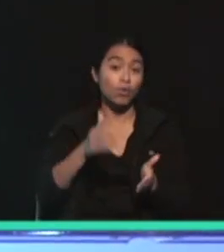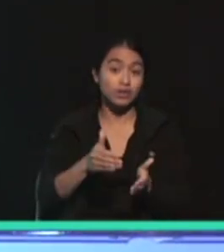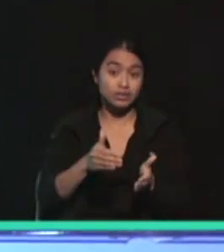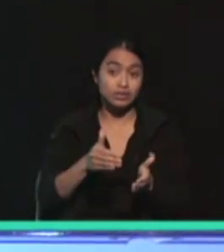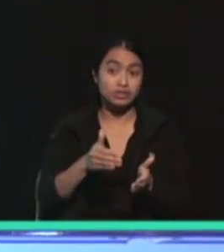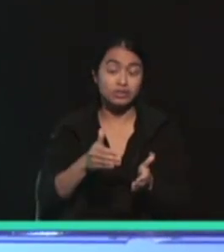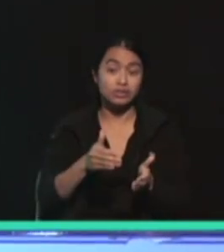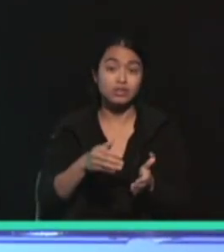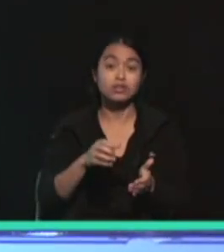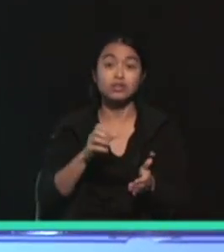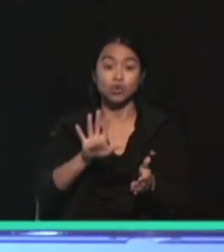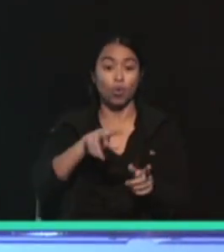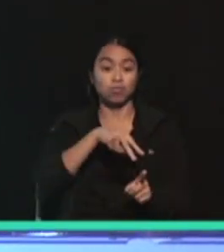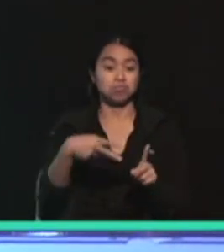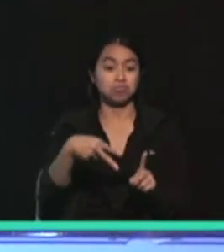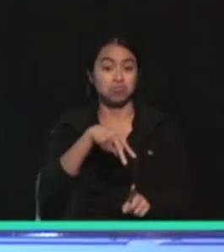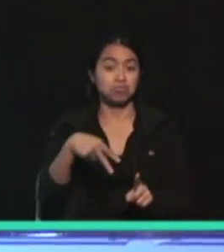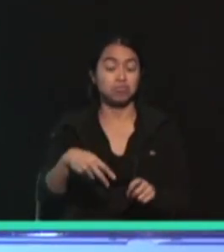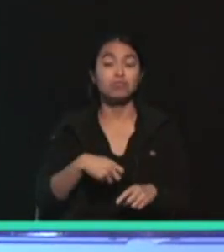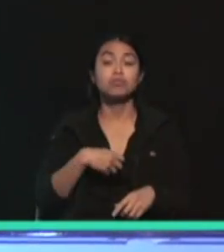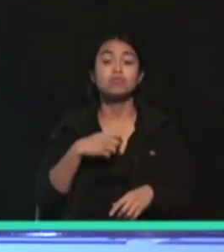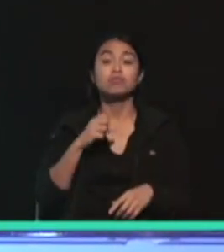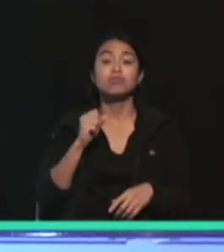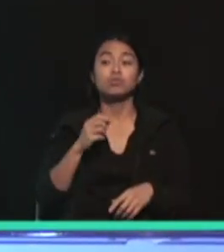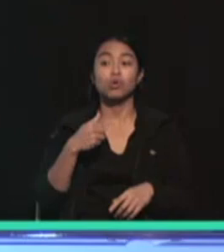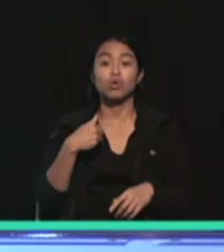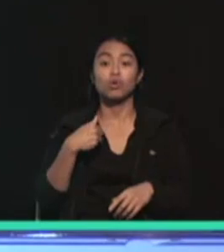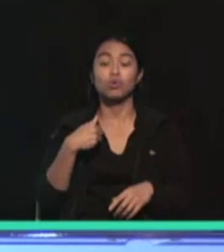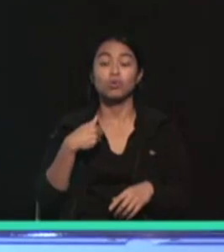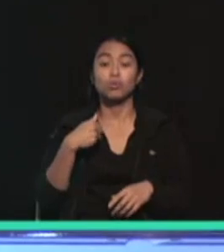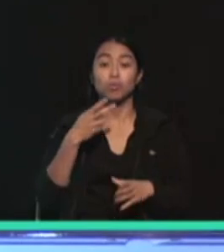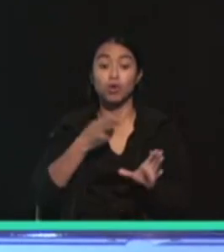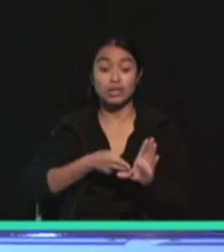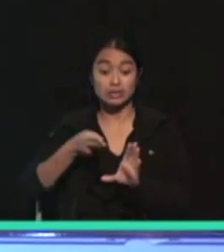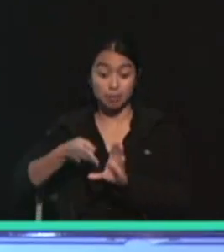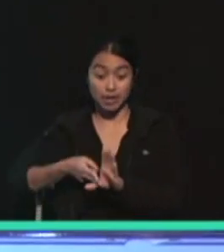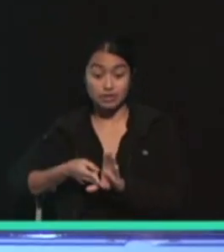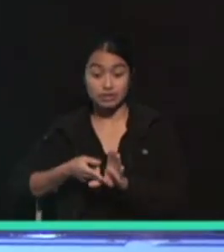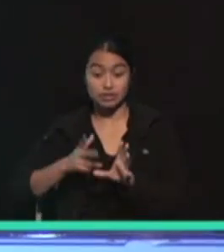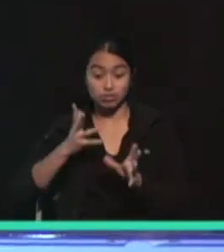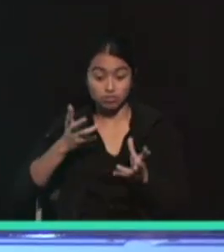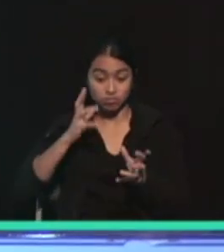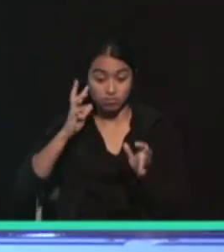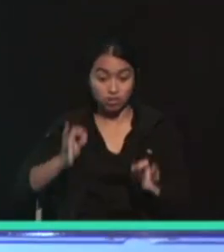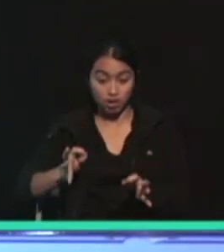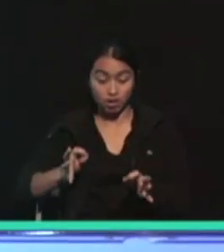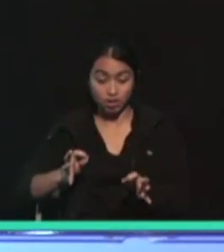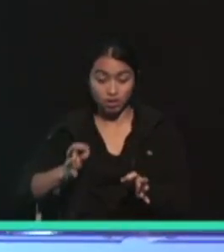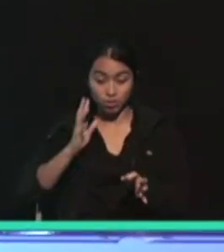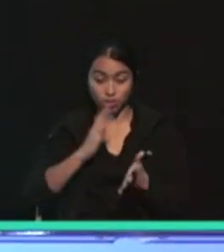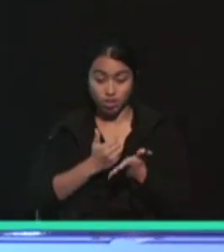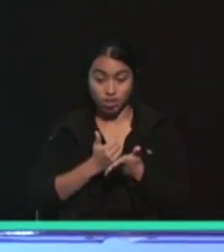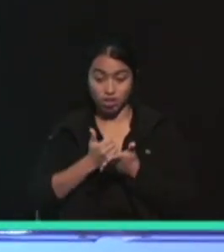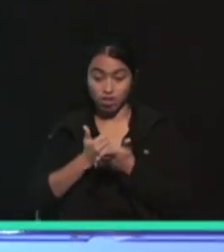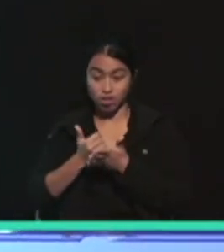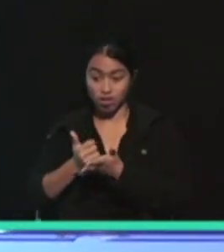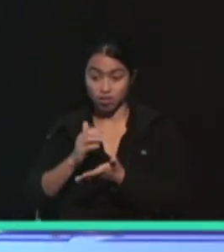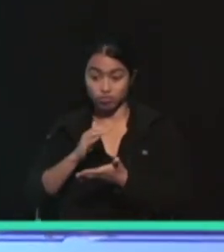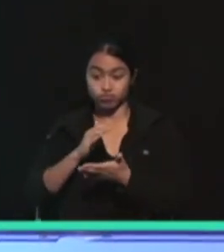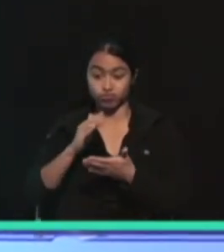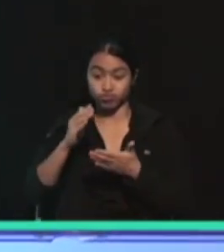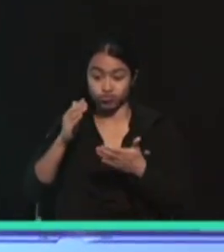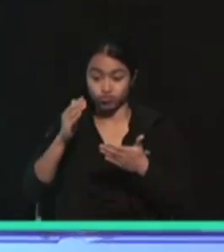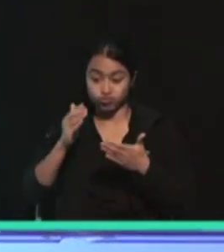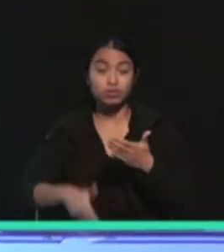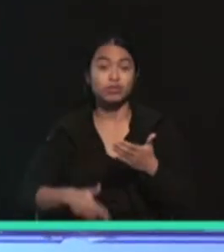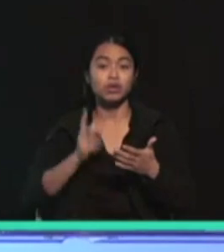we track the improvements that participants make as they journey through the program and at the completion. And we do that